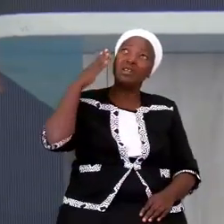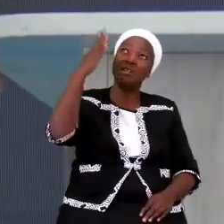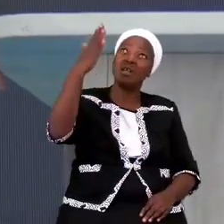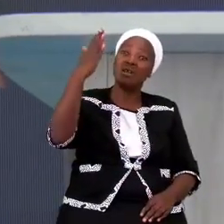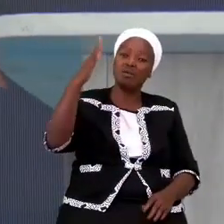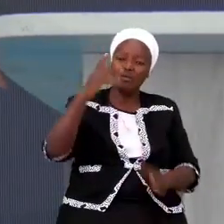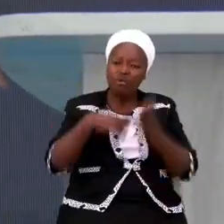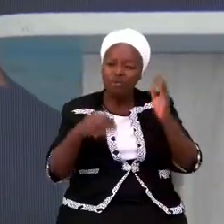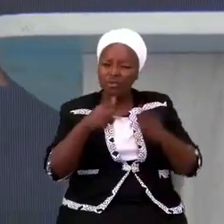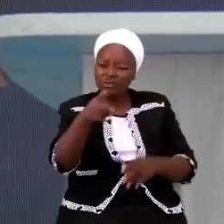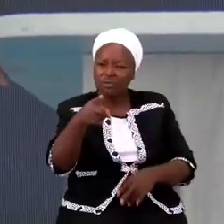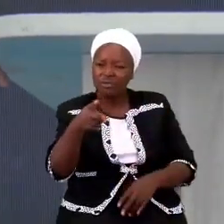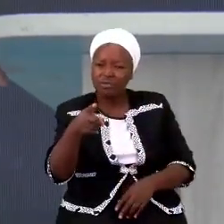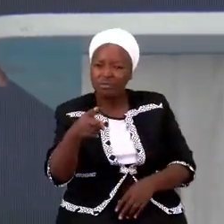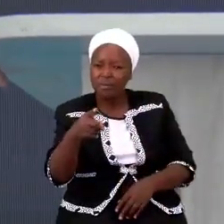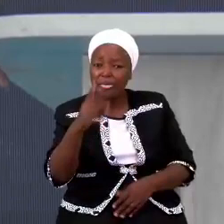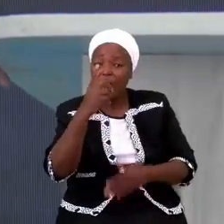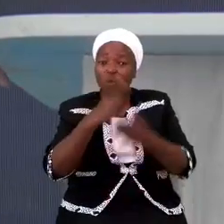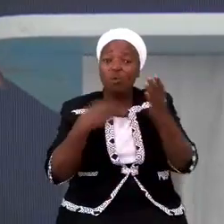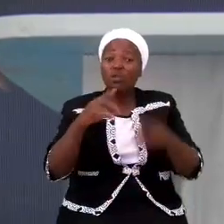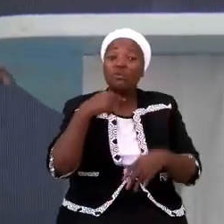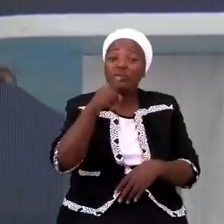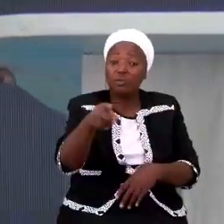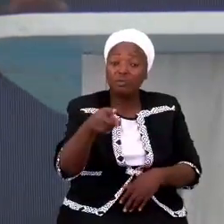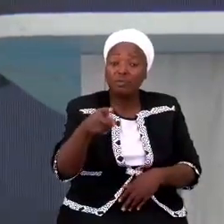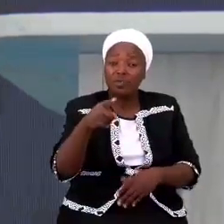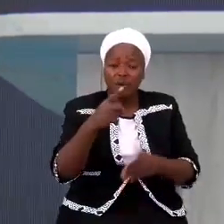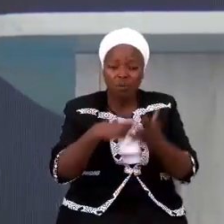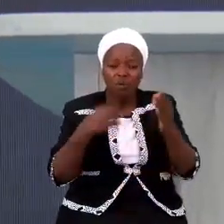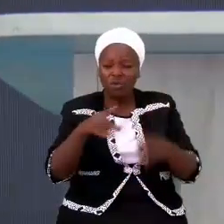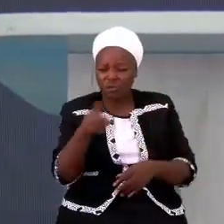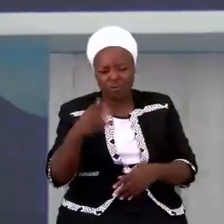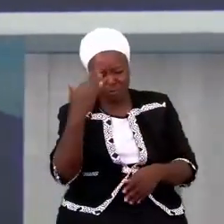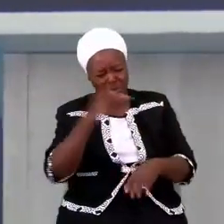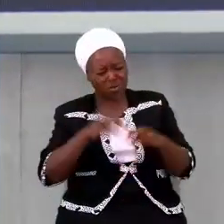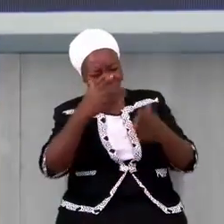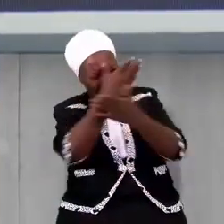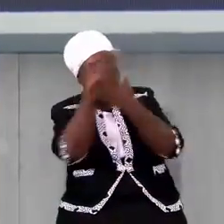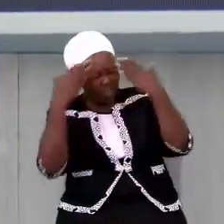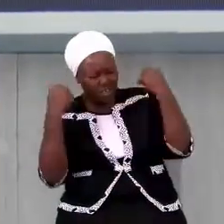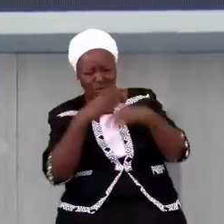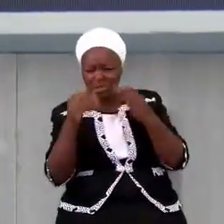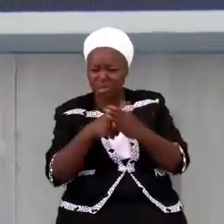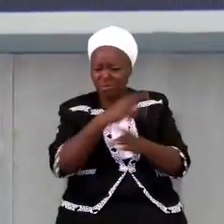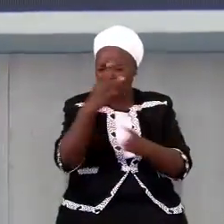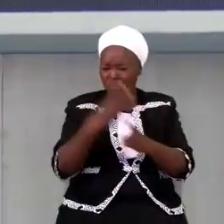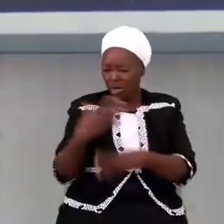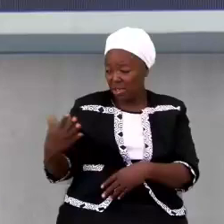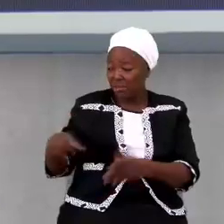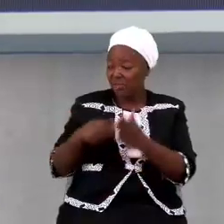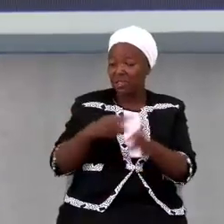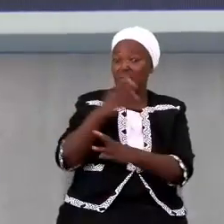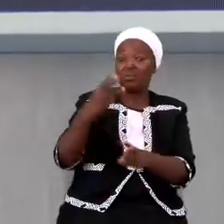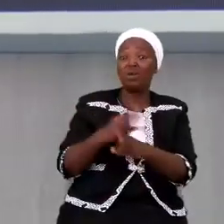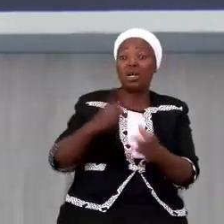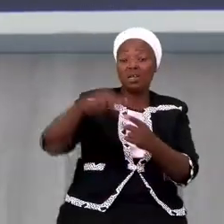the mundane things of this world and understand there's a reward, unfading reward for you as you're